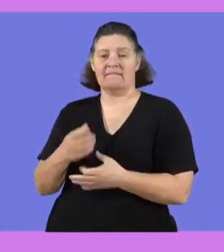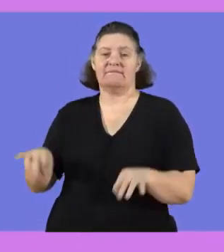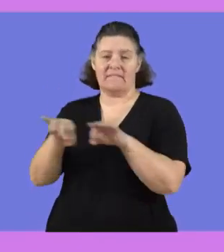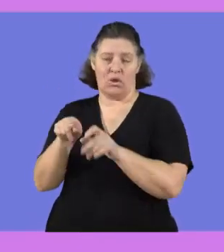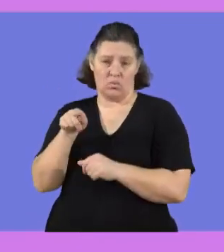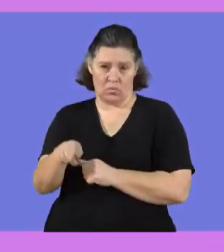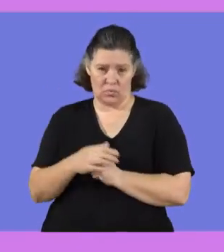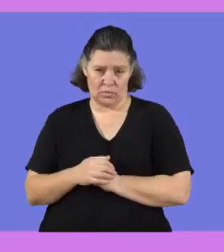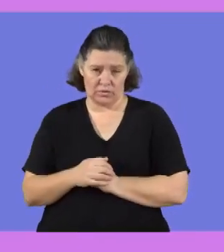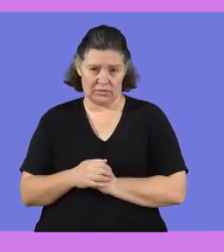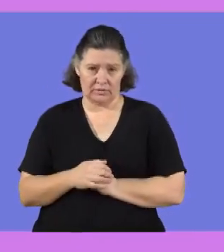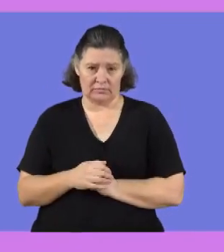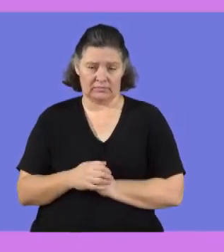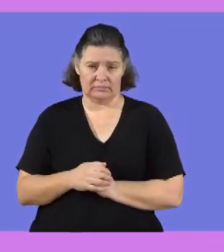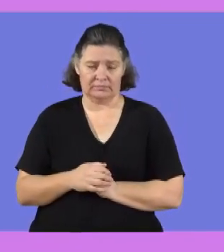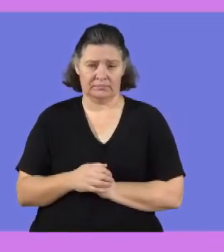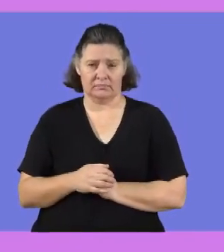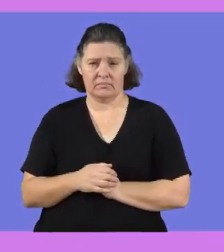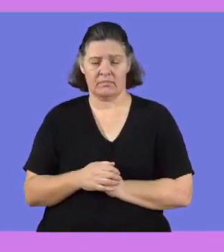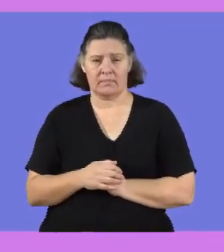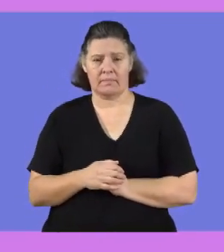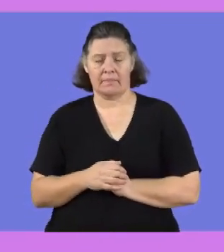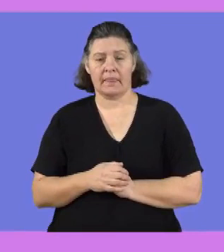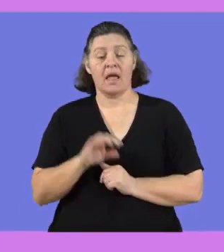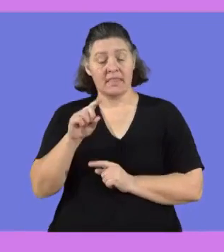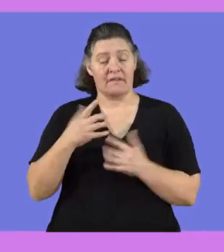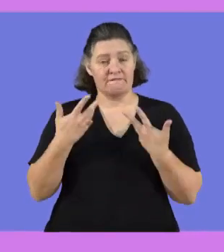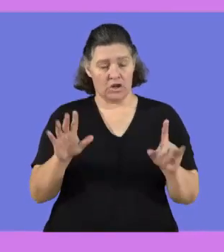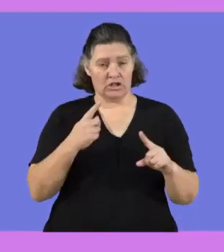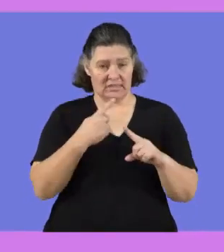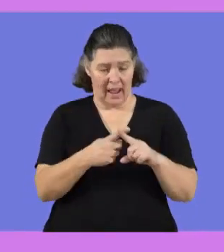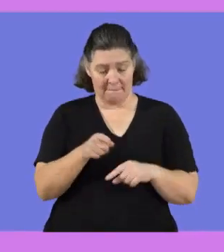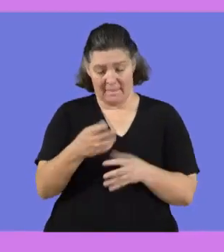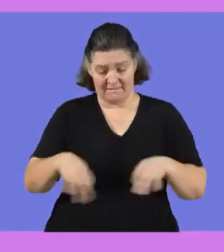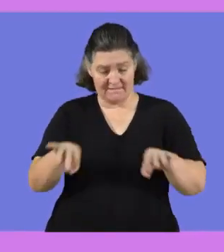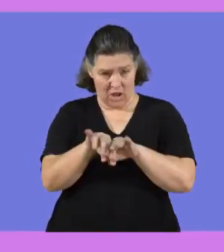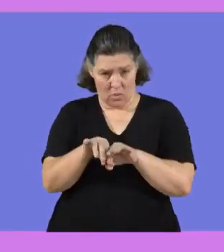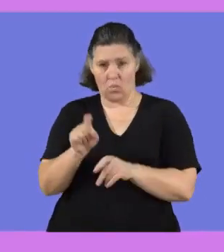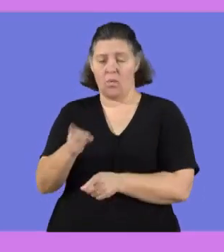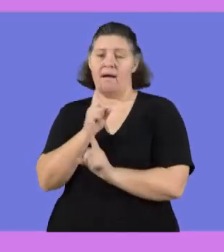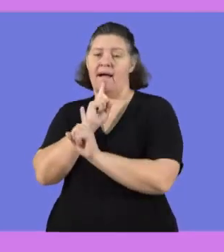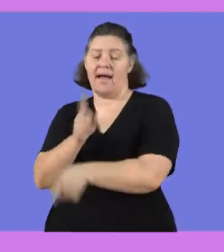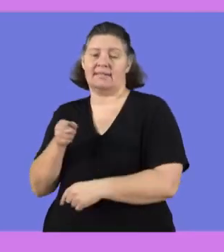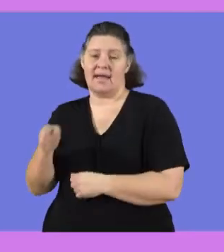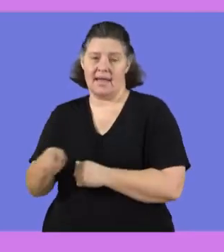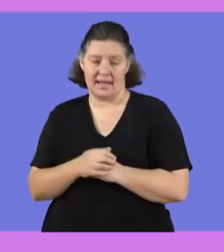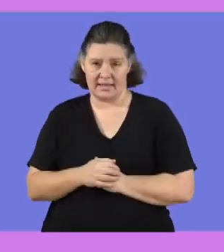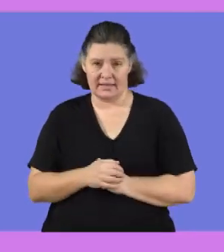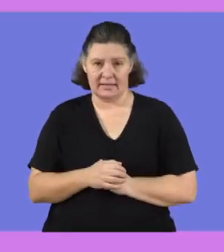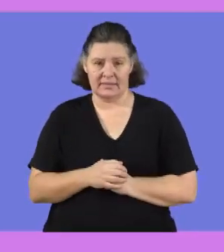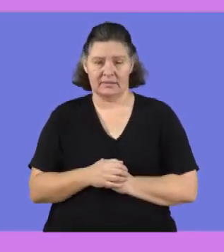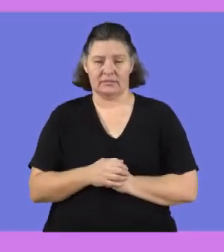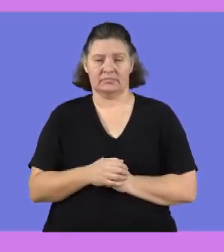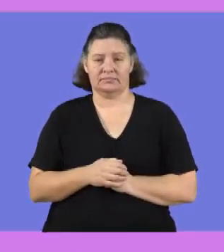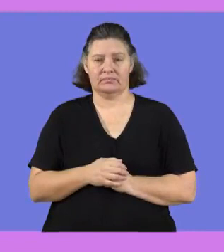fraction, you now multiply the fraction that you have by the given value. And after multiplying it by